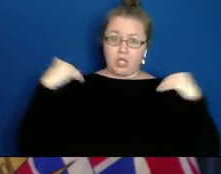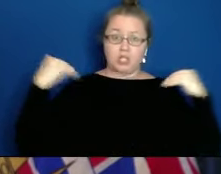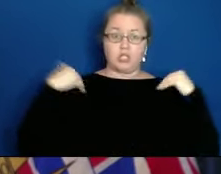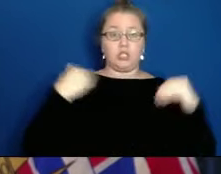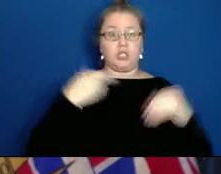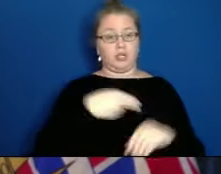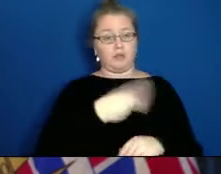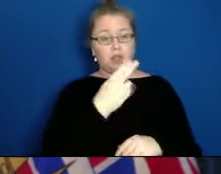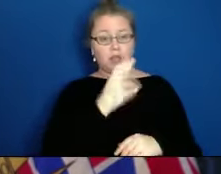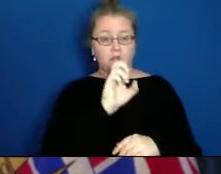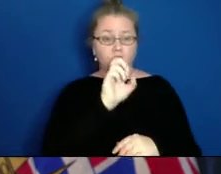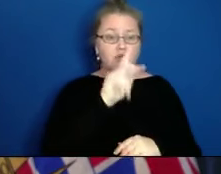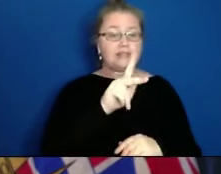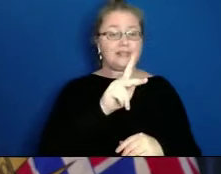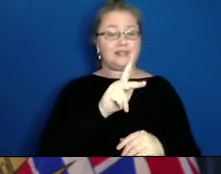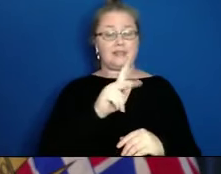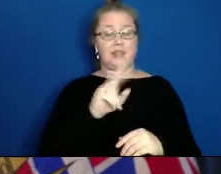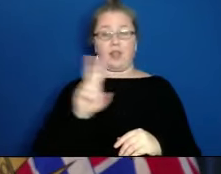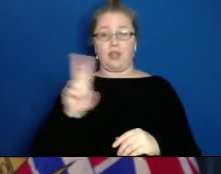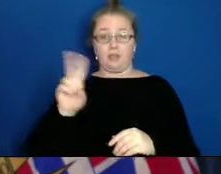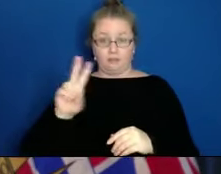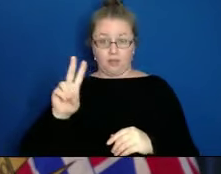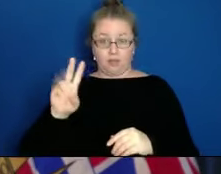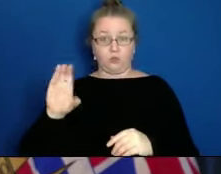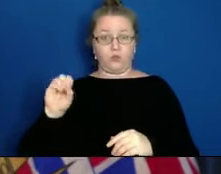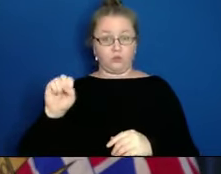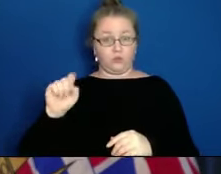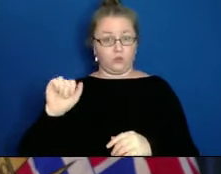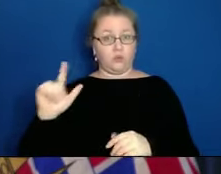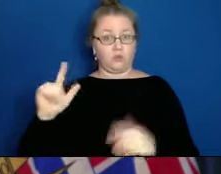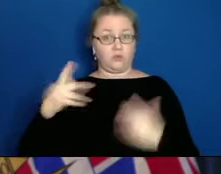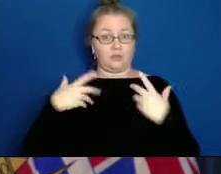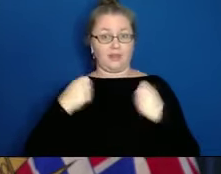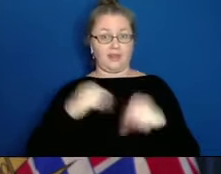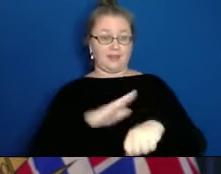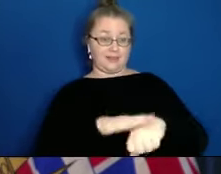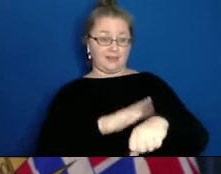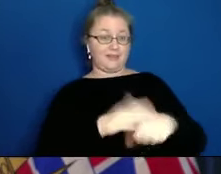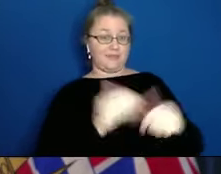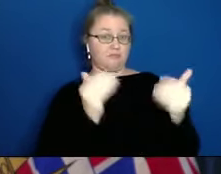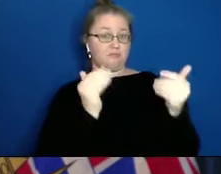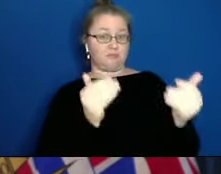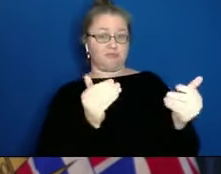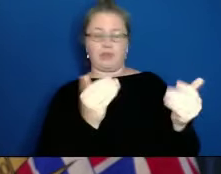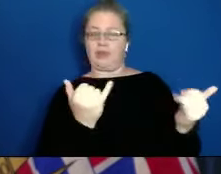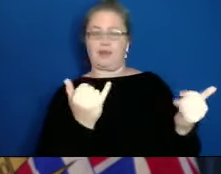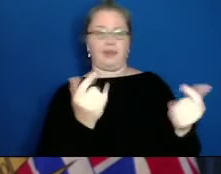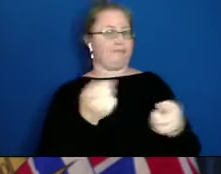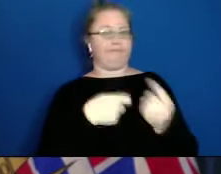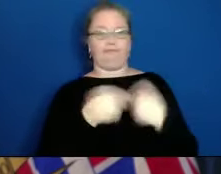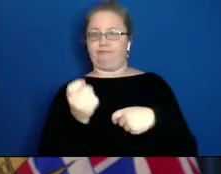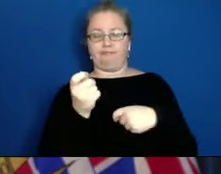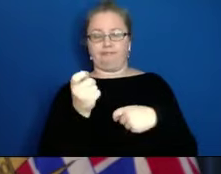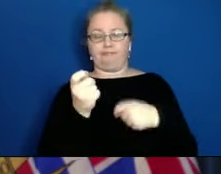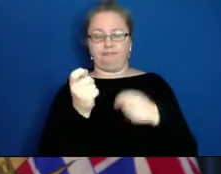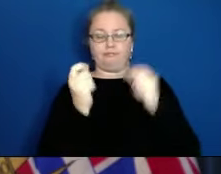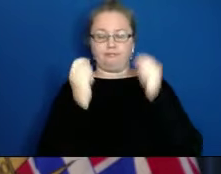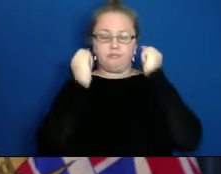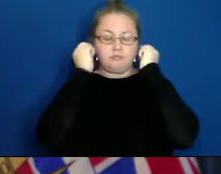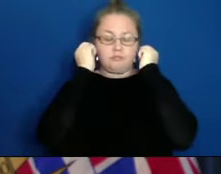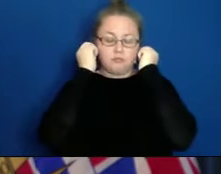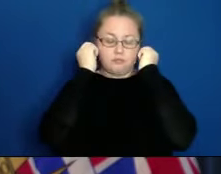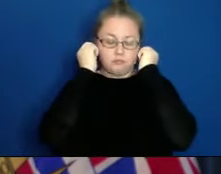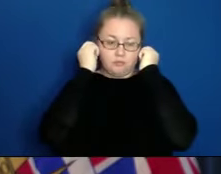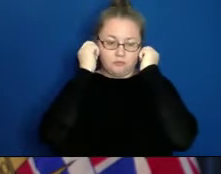a notice from Vancouver Coastal Health. That notice will be rescinded if you have any of these